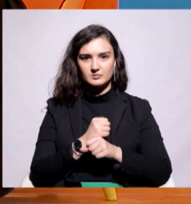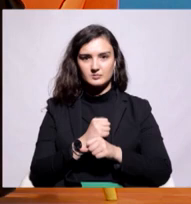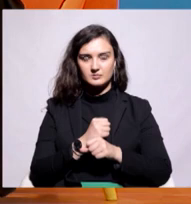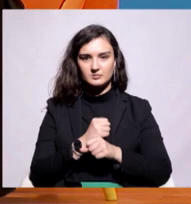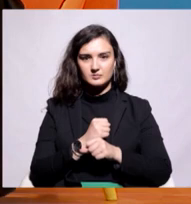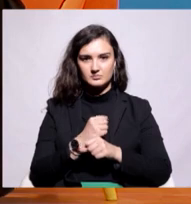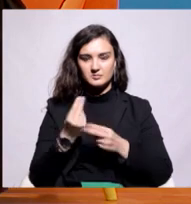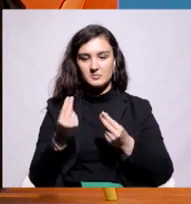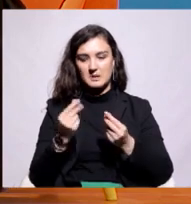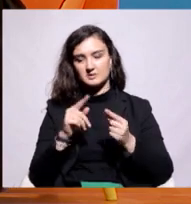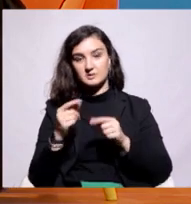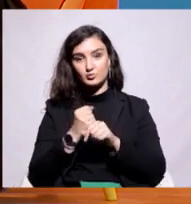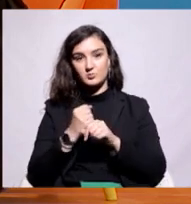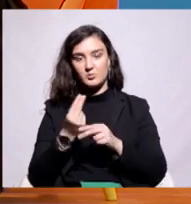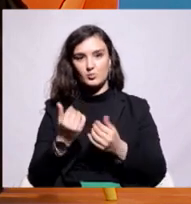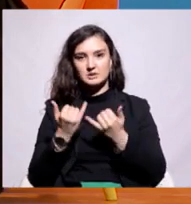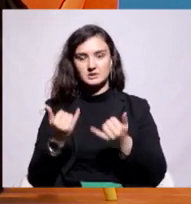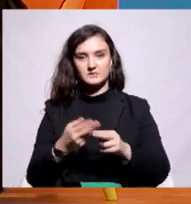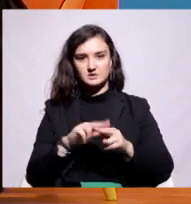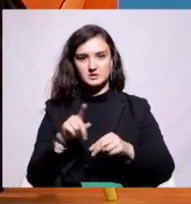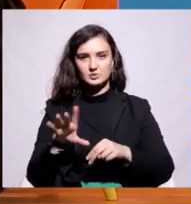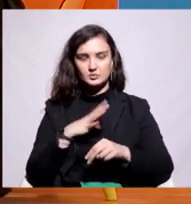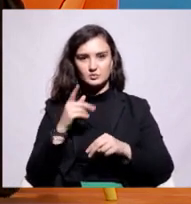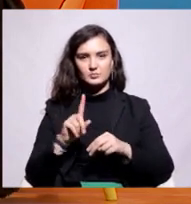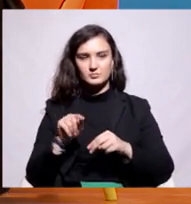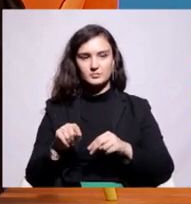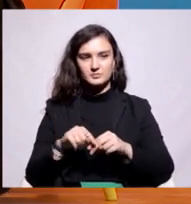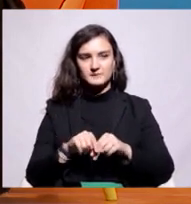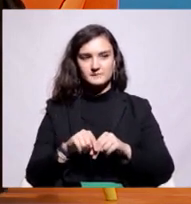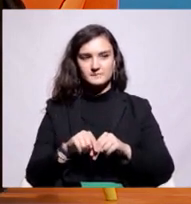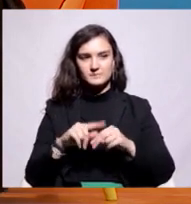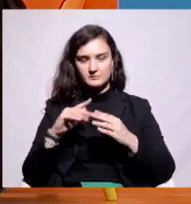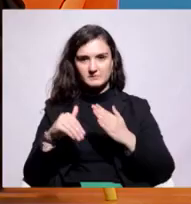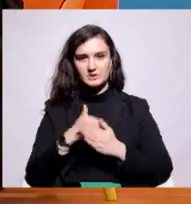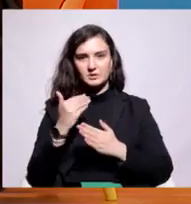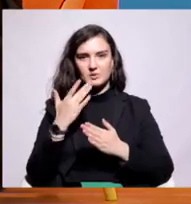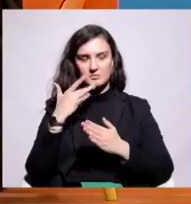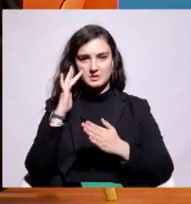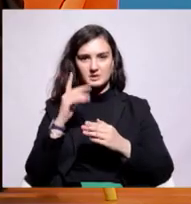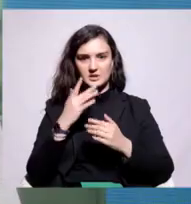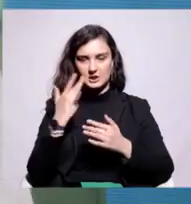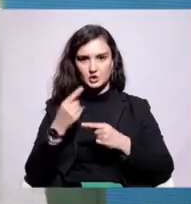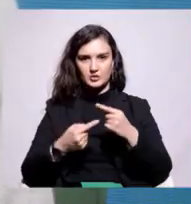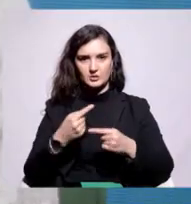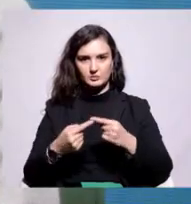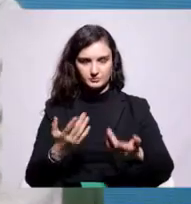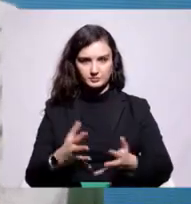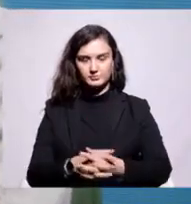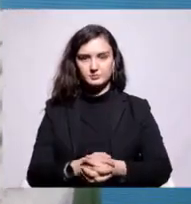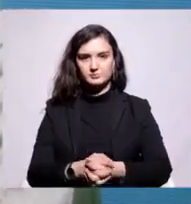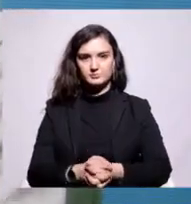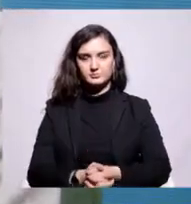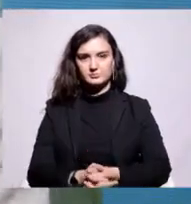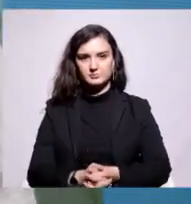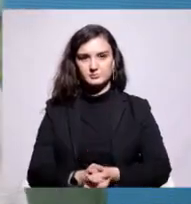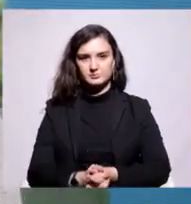work for money. Okay, and profit that was to become the hallmark of the new American nation. Okay, very